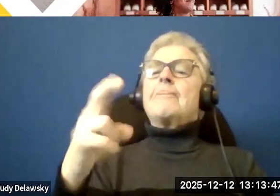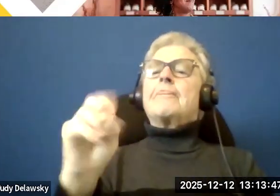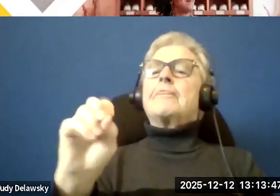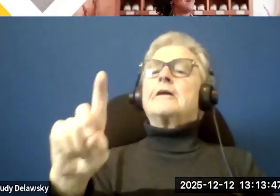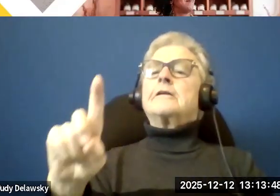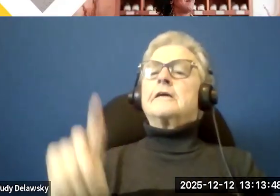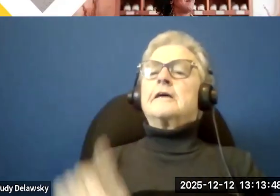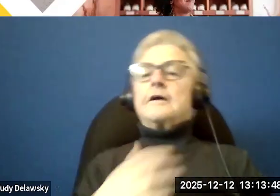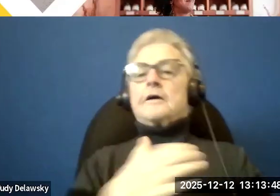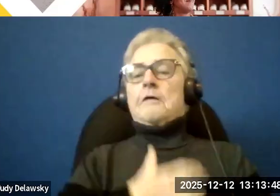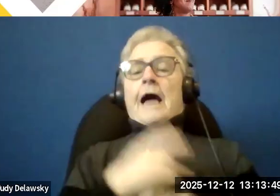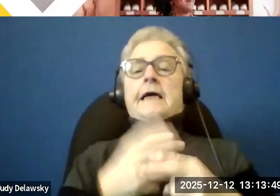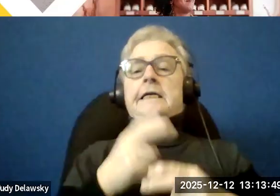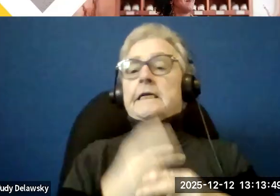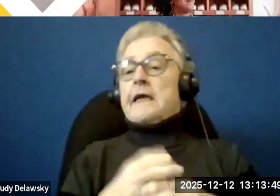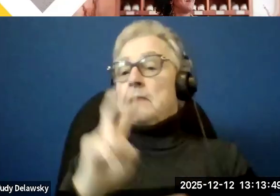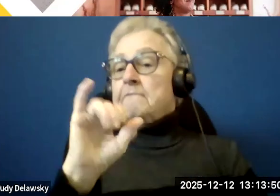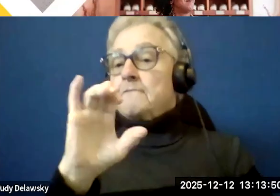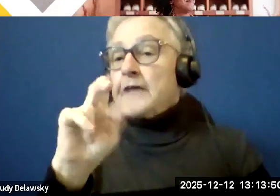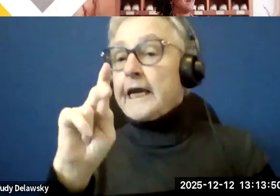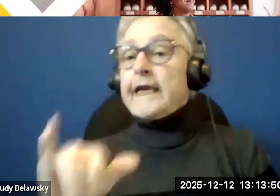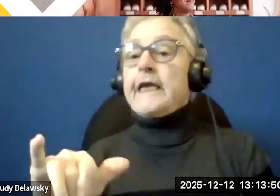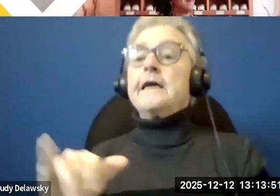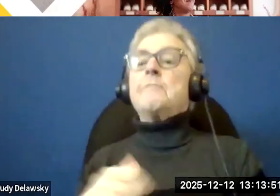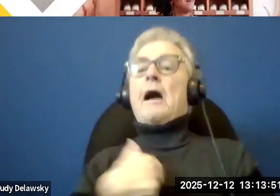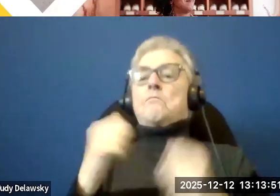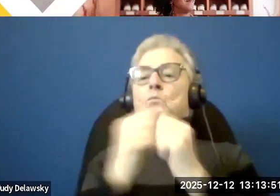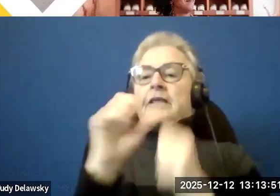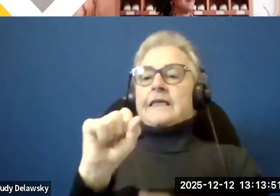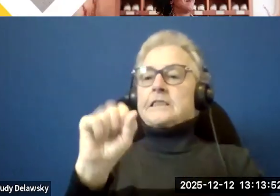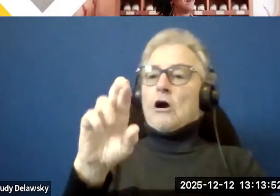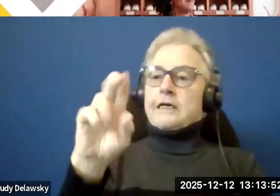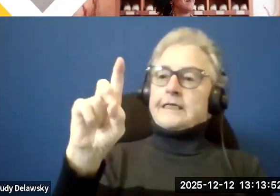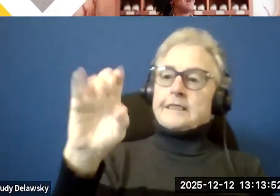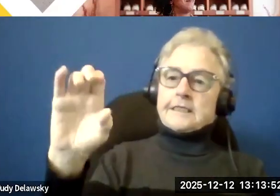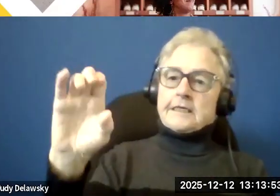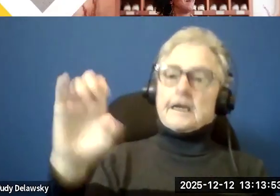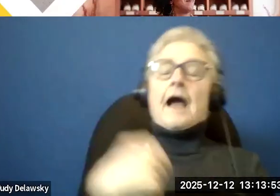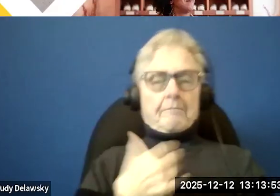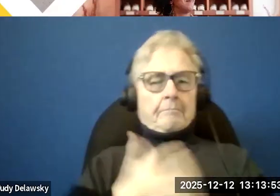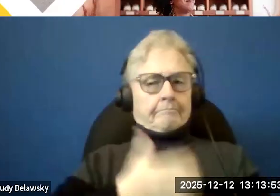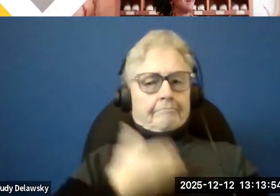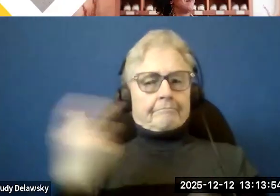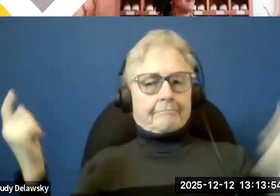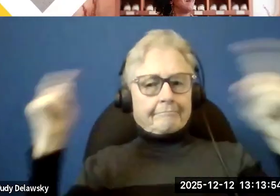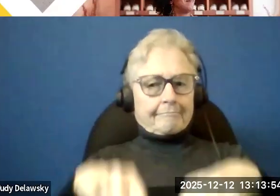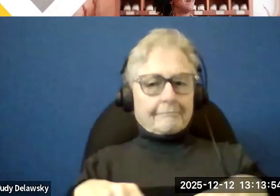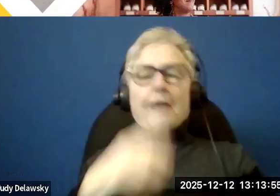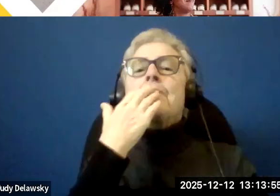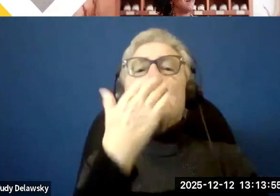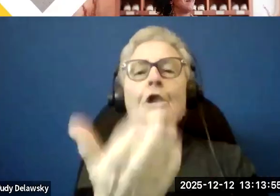Vicky Chang. I'm a research associate at SRDC, and it is my pleasure to be here today, and thank you for joining